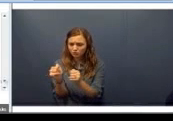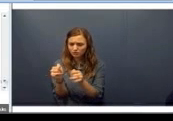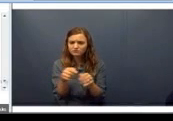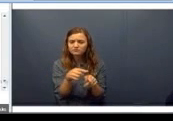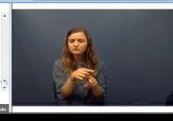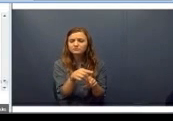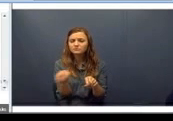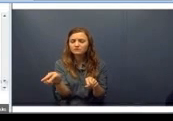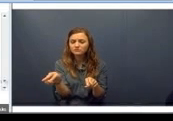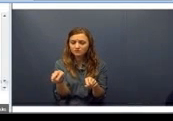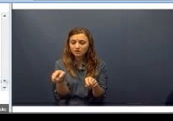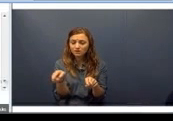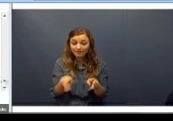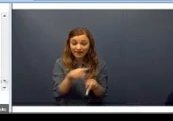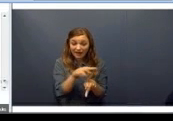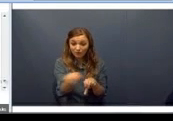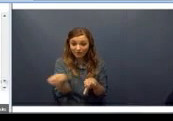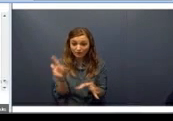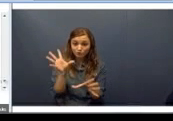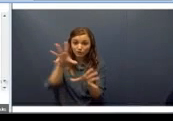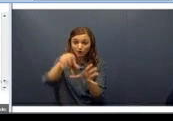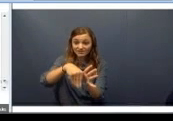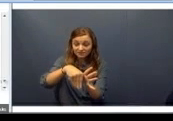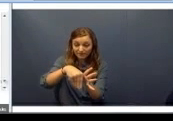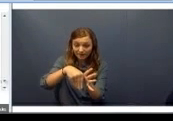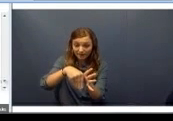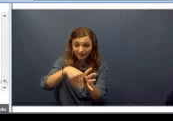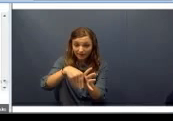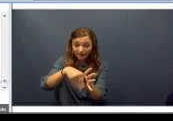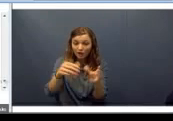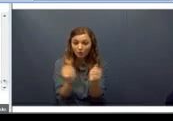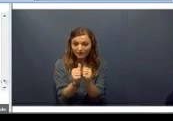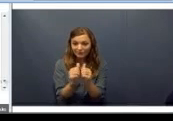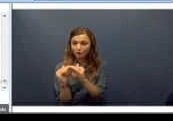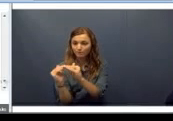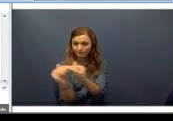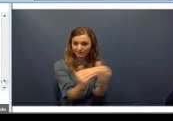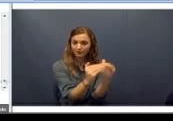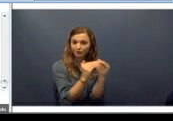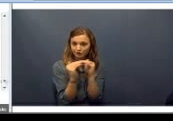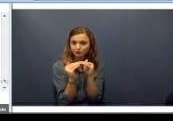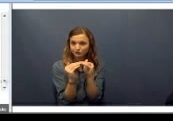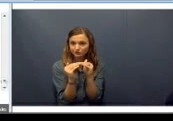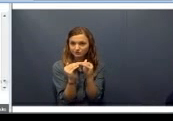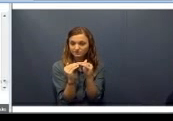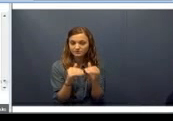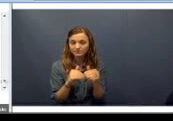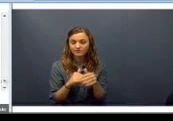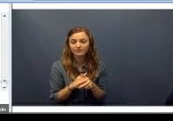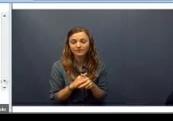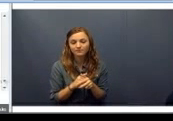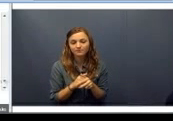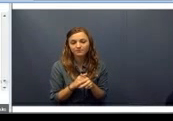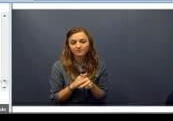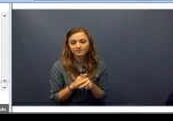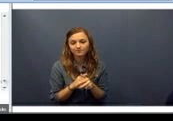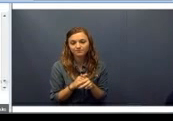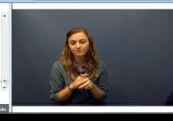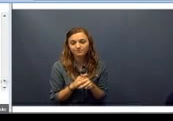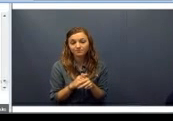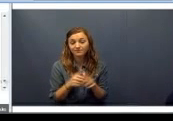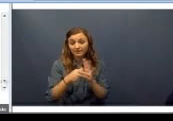groups with deaf individuals that allow them to participate with their